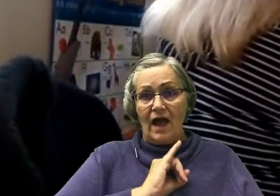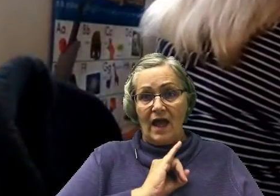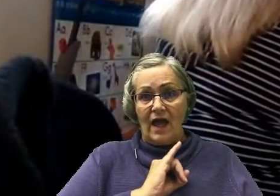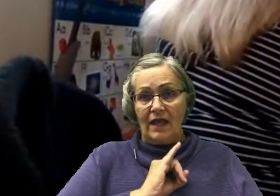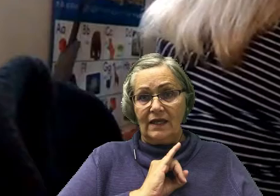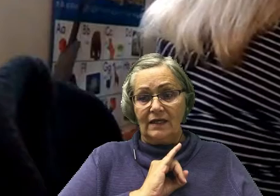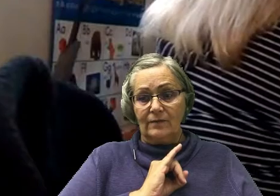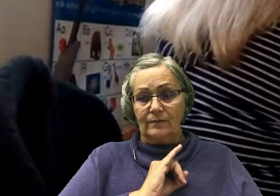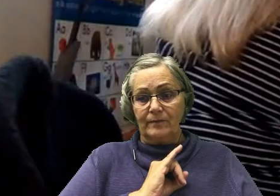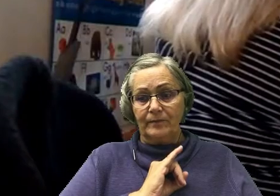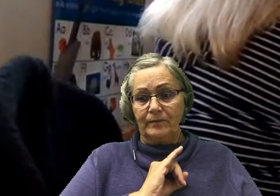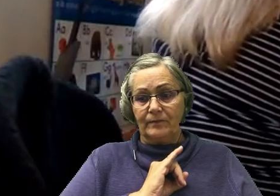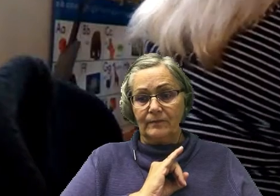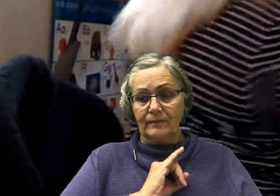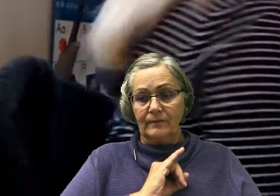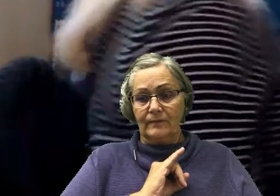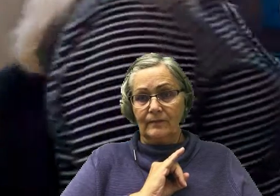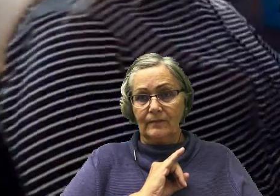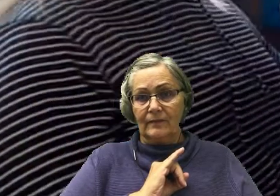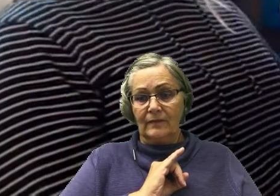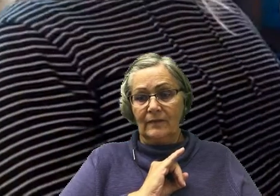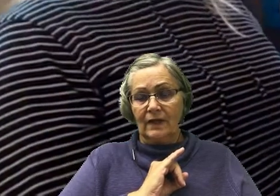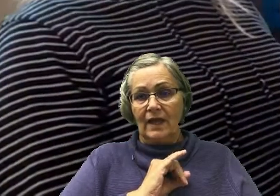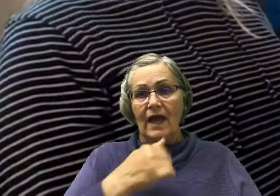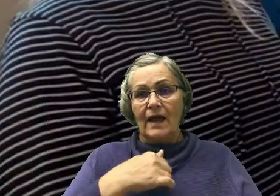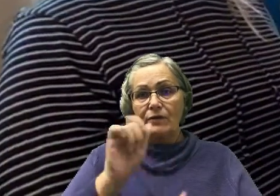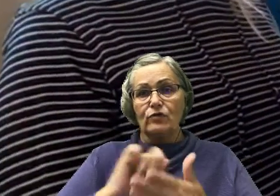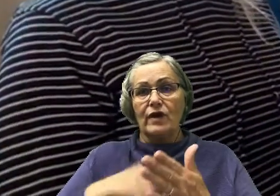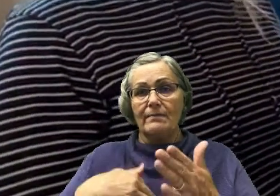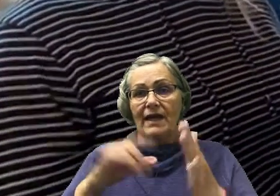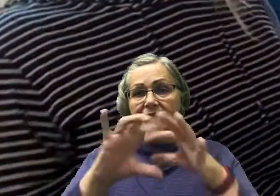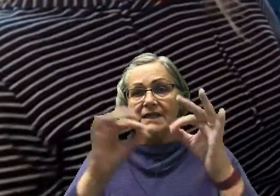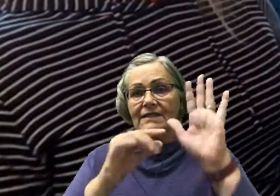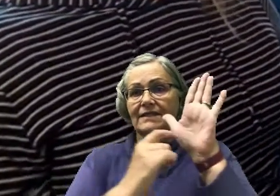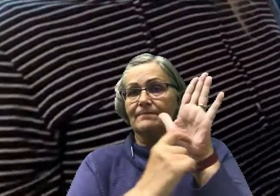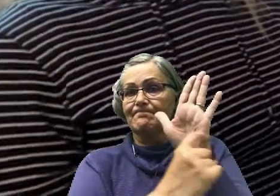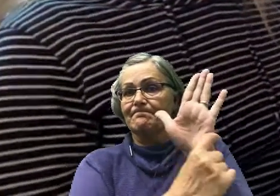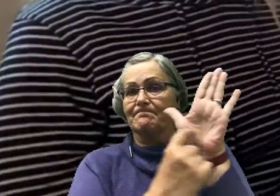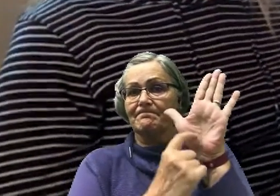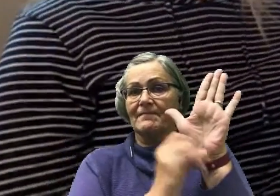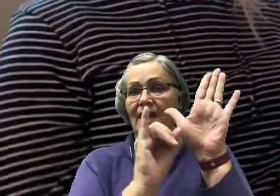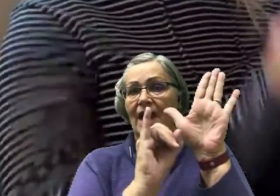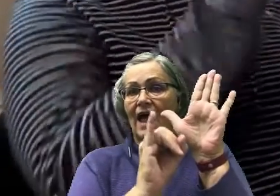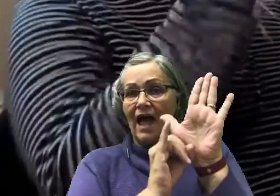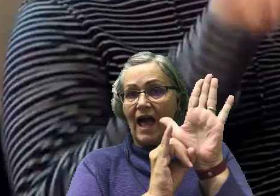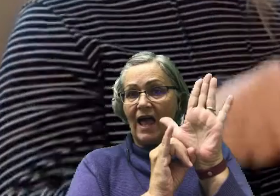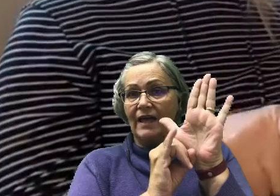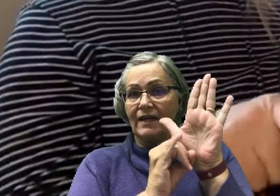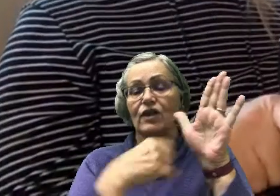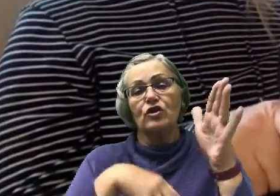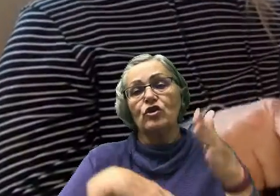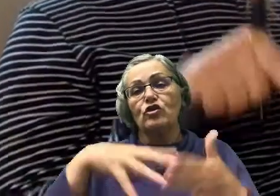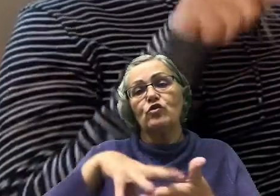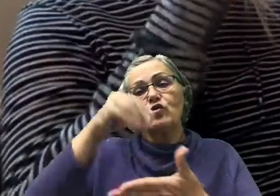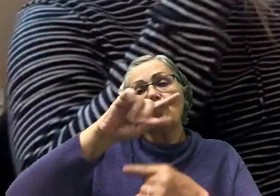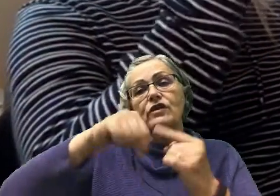And I'm going to put my sentence on the bottom. Remember, we learned how to write that I in ABC Boot Camp. Big line